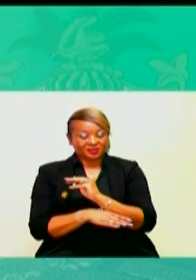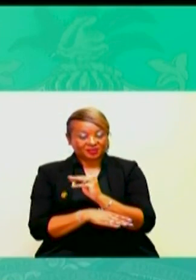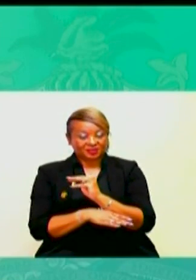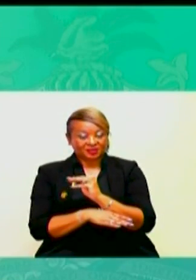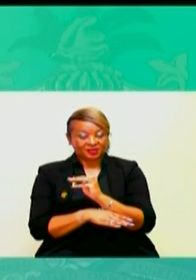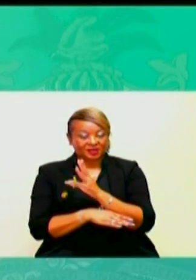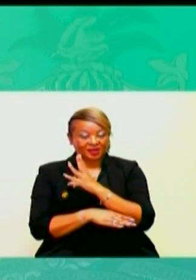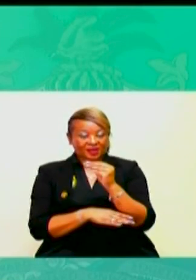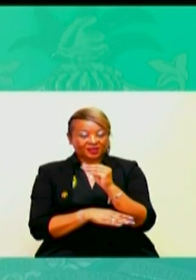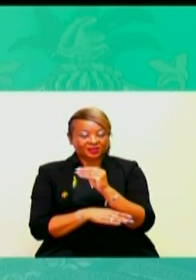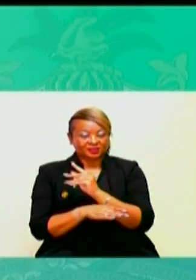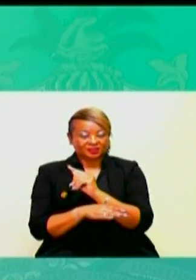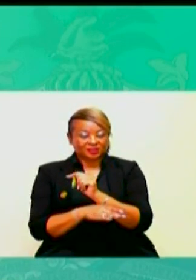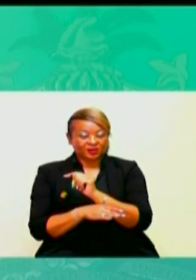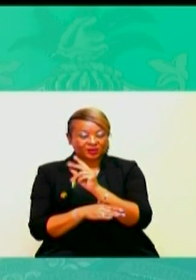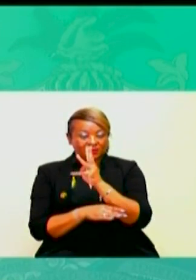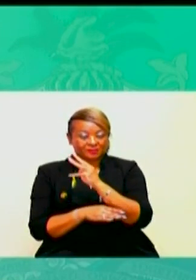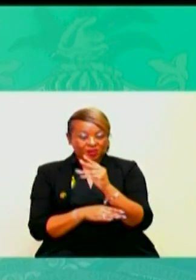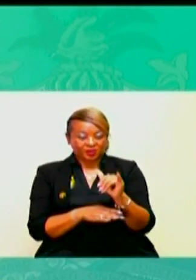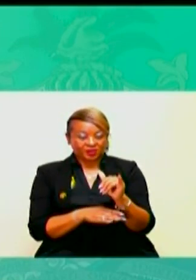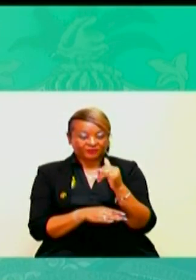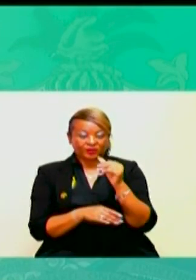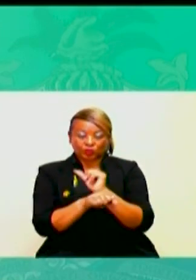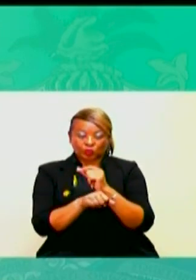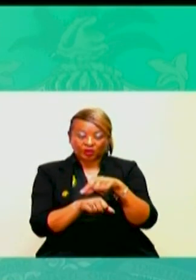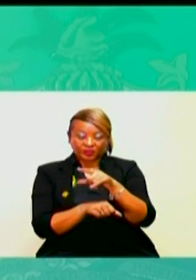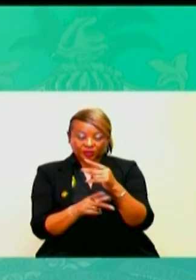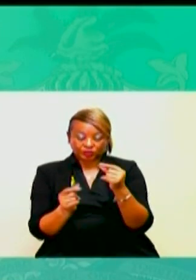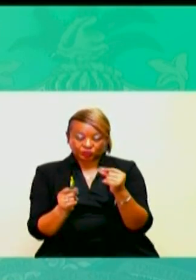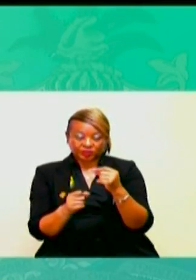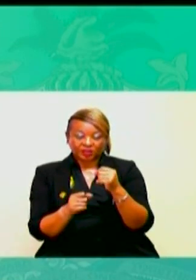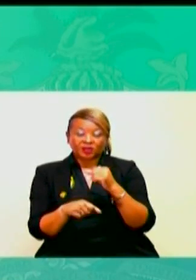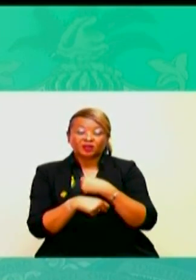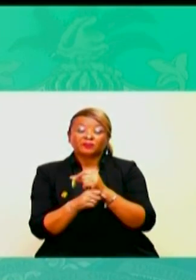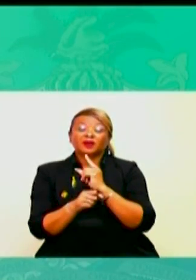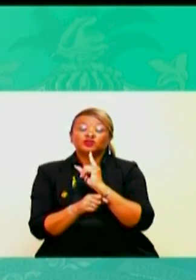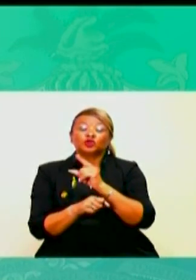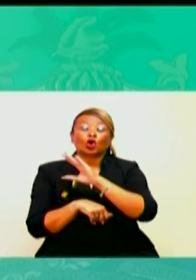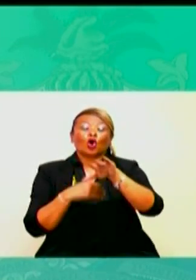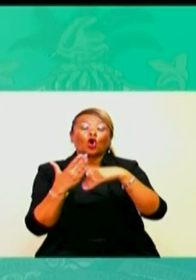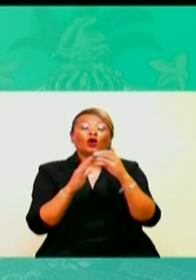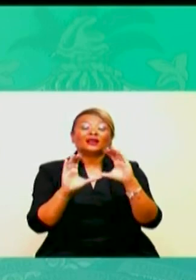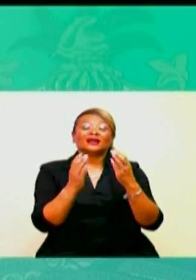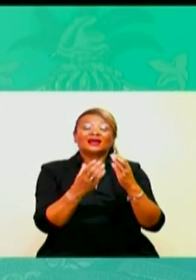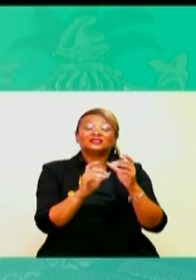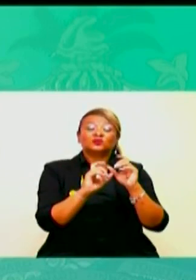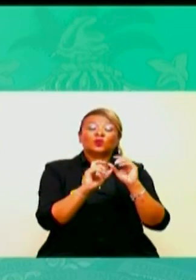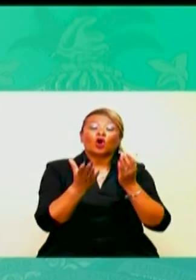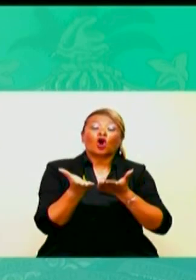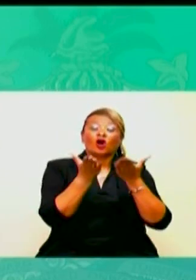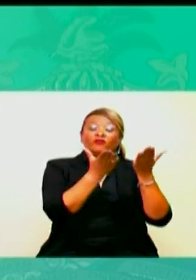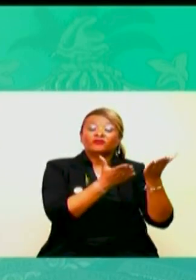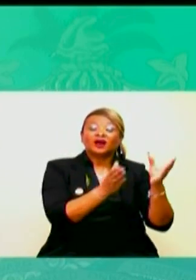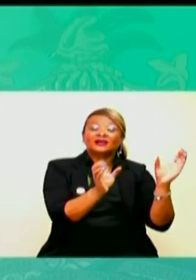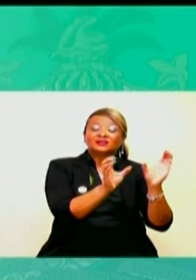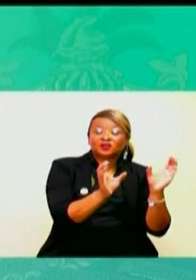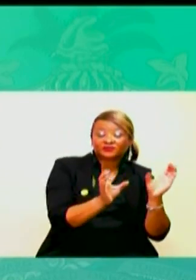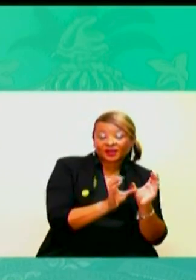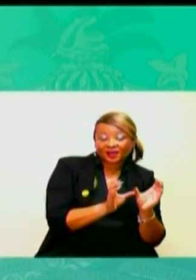Mr. Terry Murray, for the work that they're doing in ensuring that all the courses we offer there are accredited, are